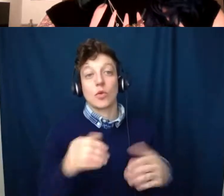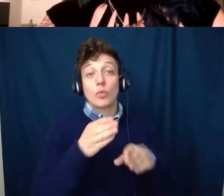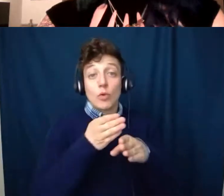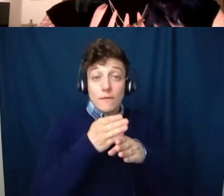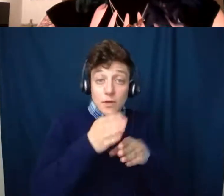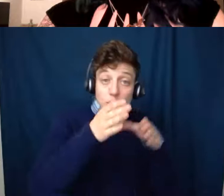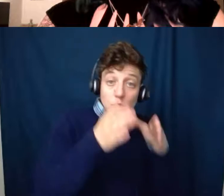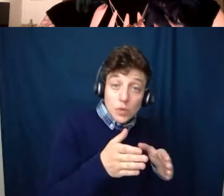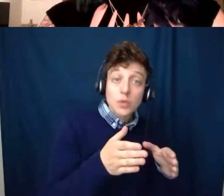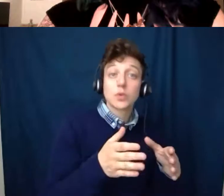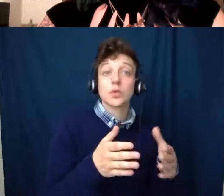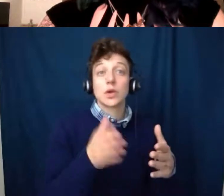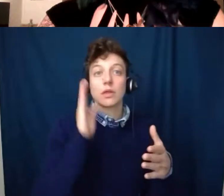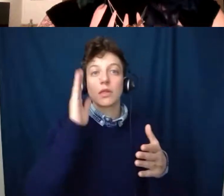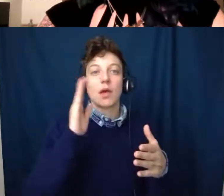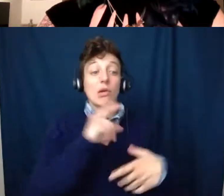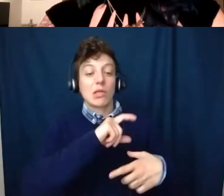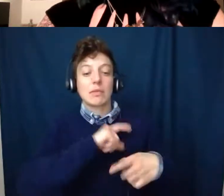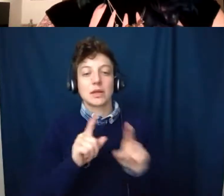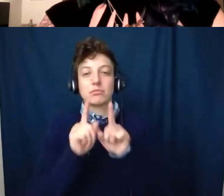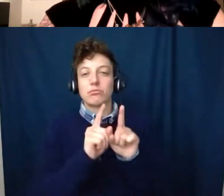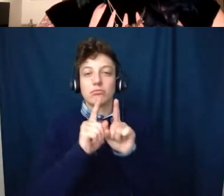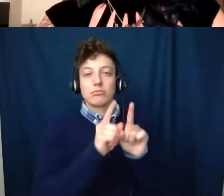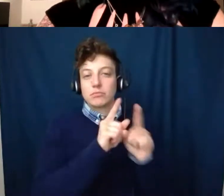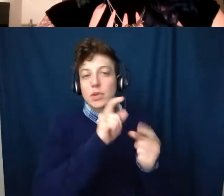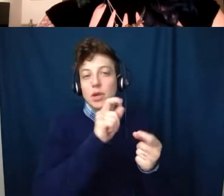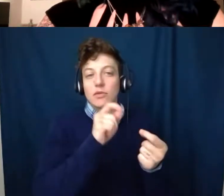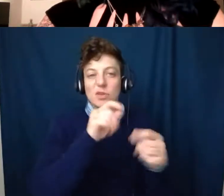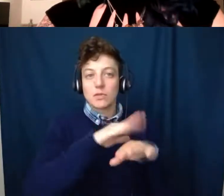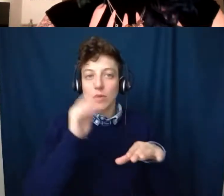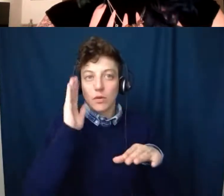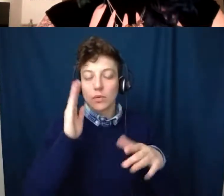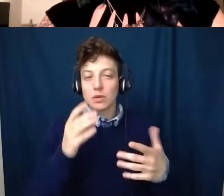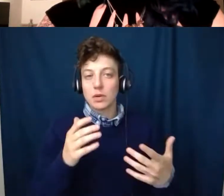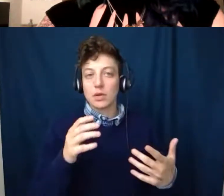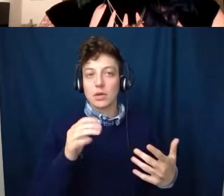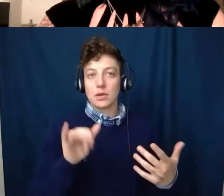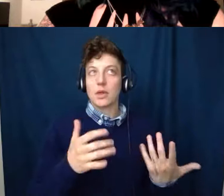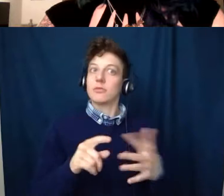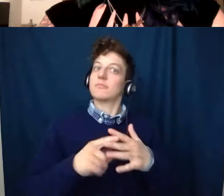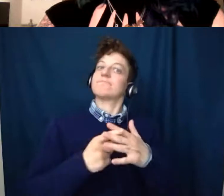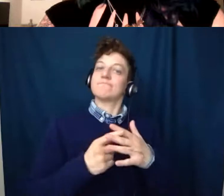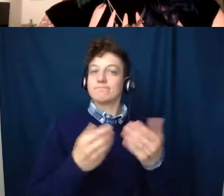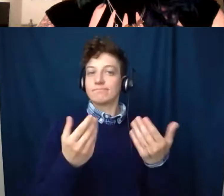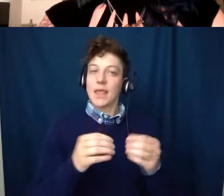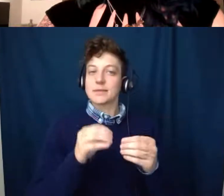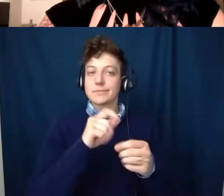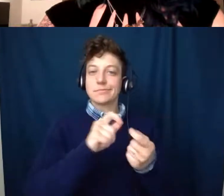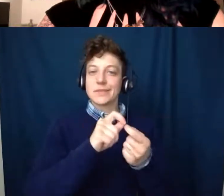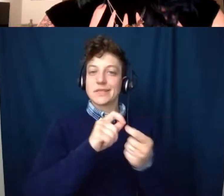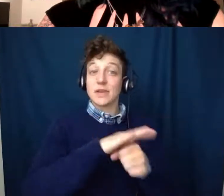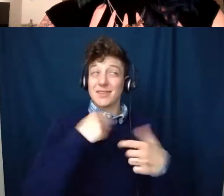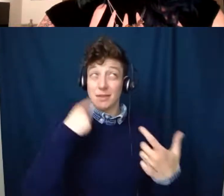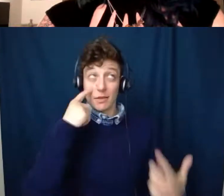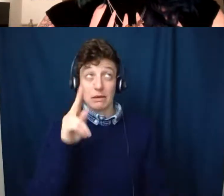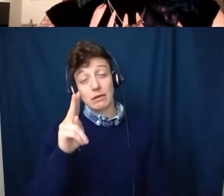professionals accompany police officers to certain calls. I think that's being kind of piloted in certain parts of the city. I think Kensington is one of those